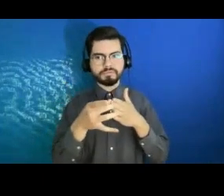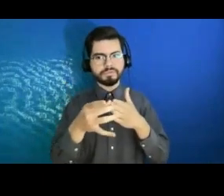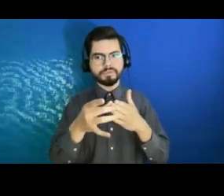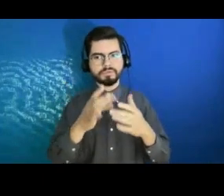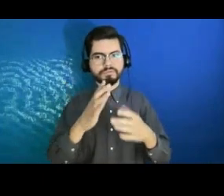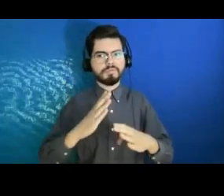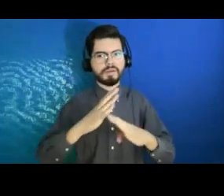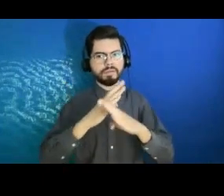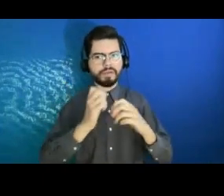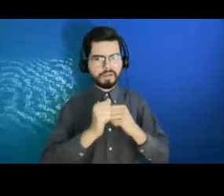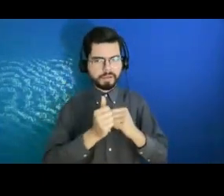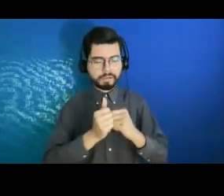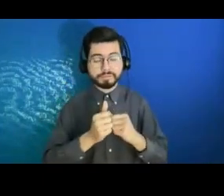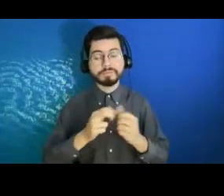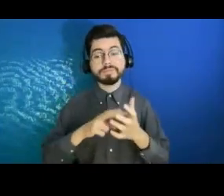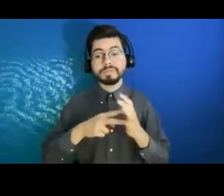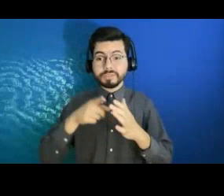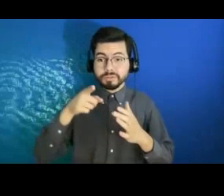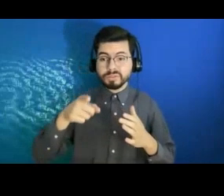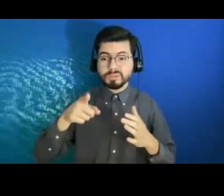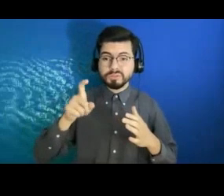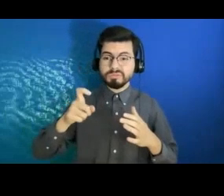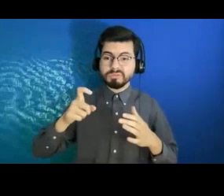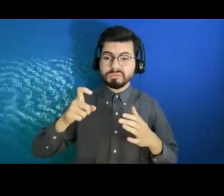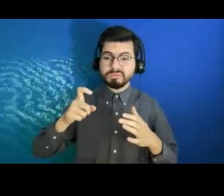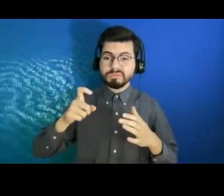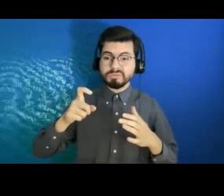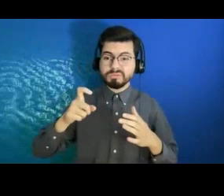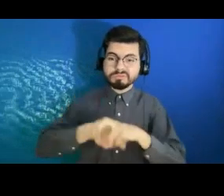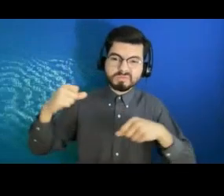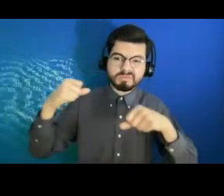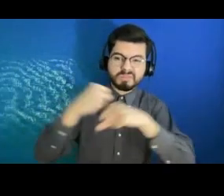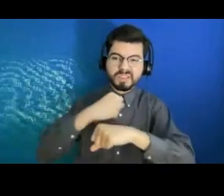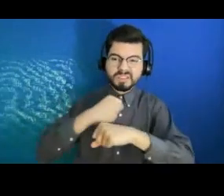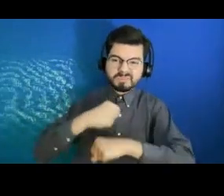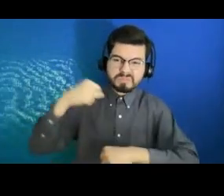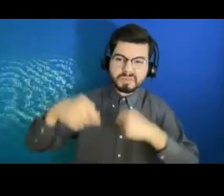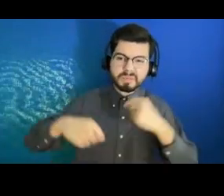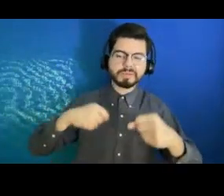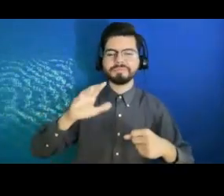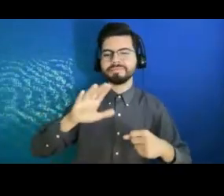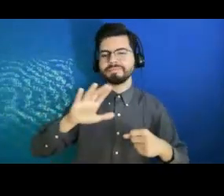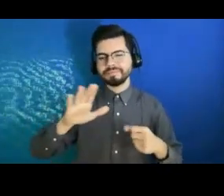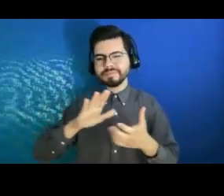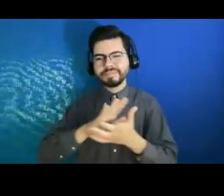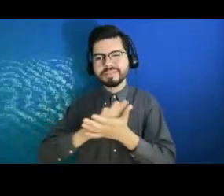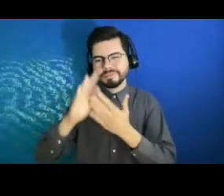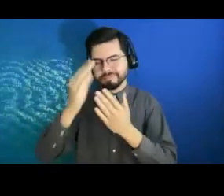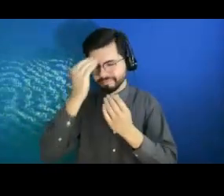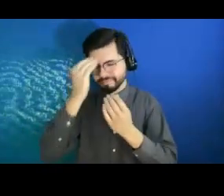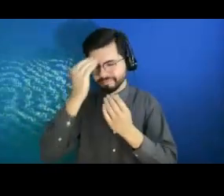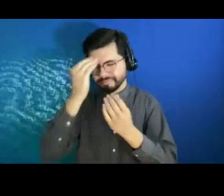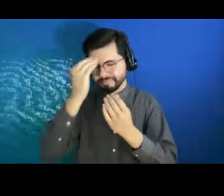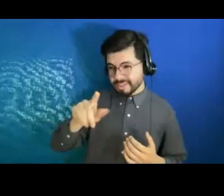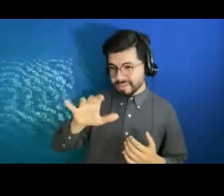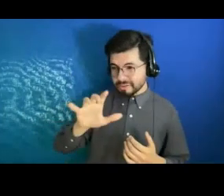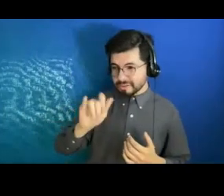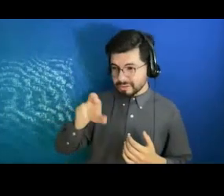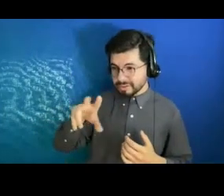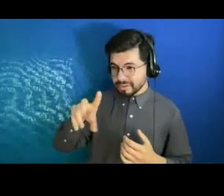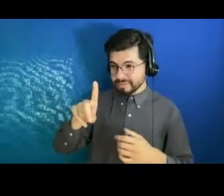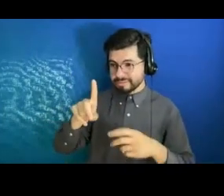but I think if you, in a nice way, inform people of the 100-yard rule and that they should stay along the road near their